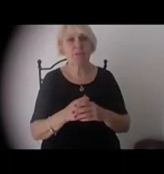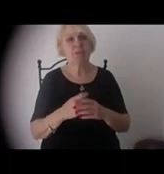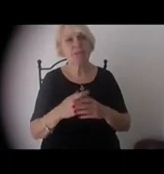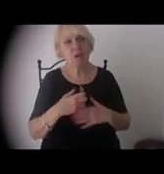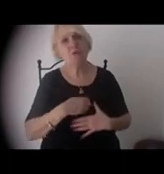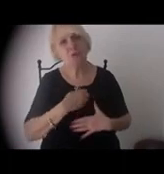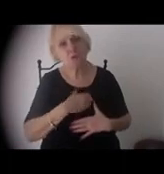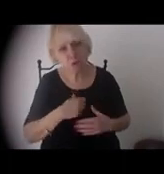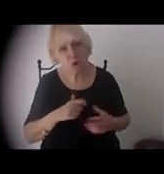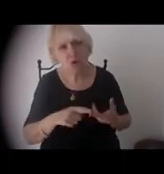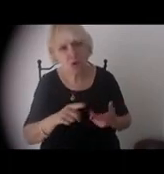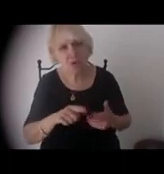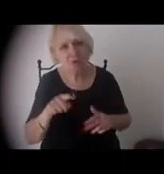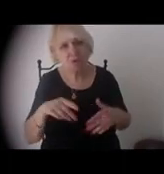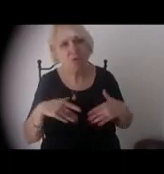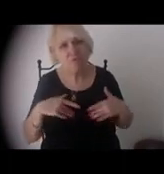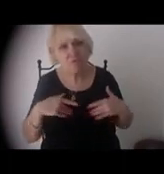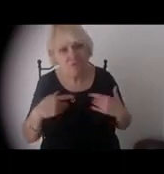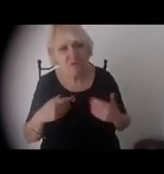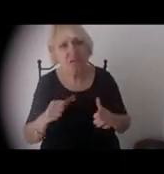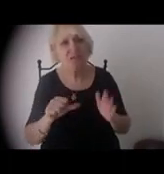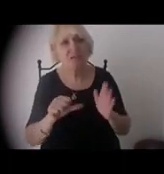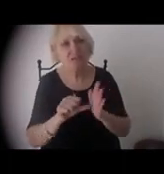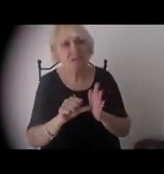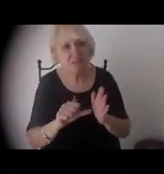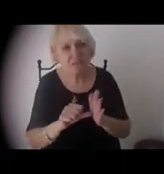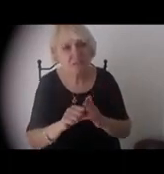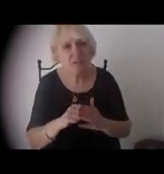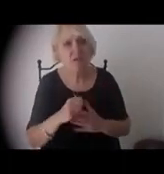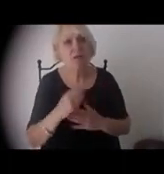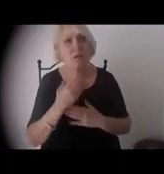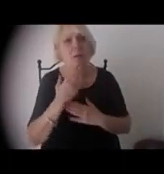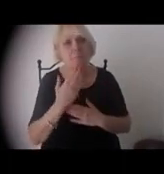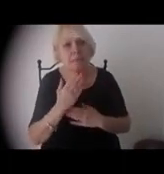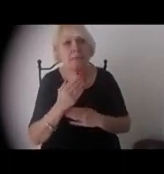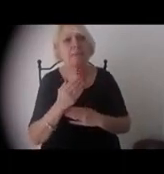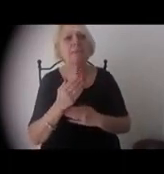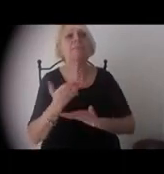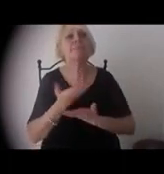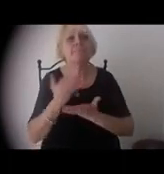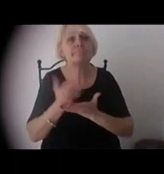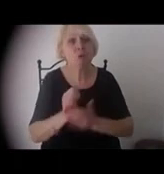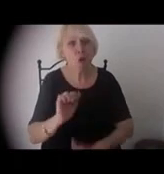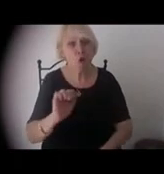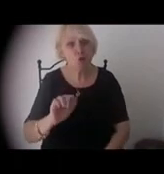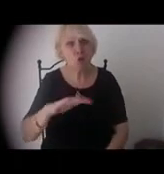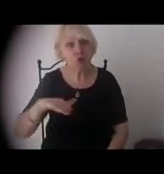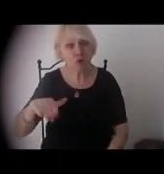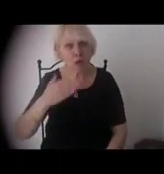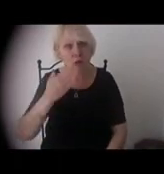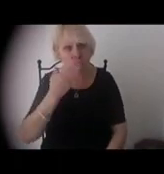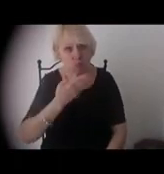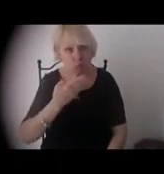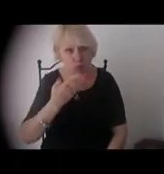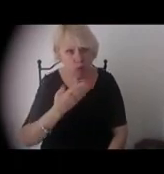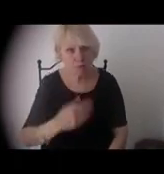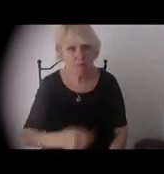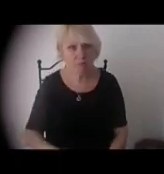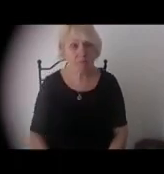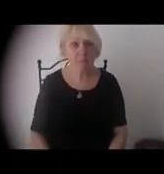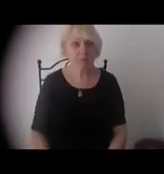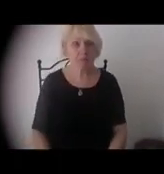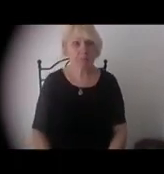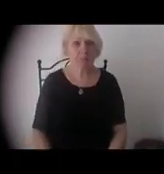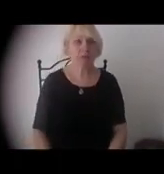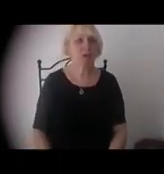please do speak to your child's school. And I really agree with Nick that probably I know it's so difficult when you worry about